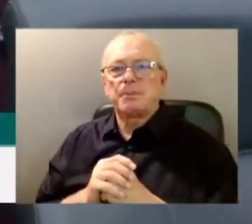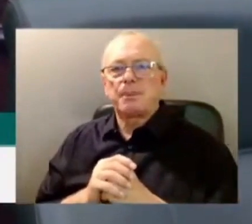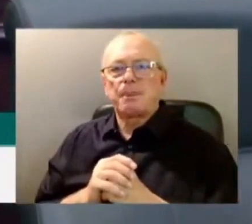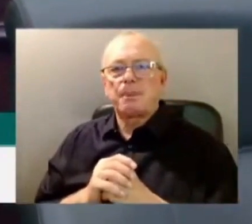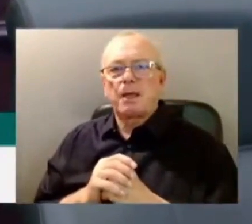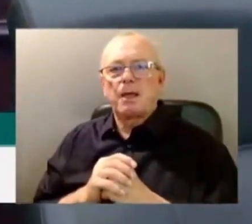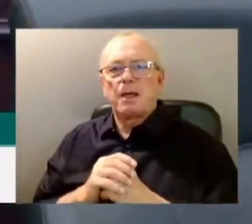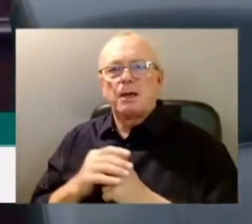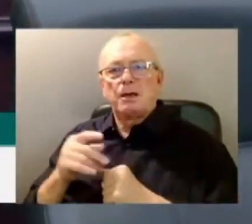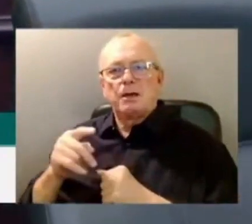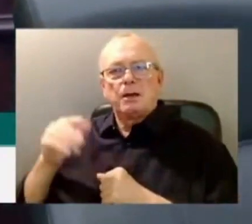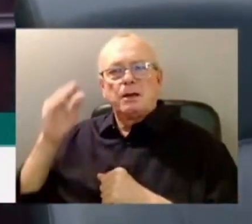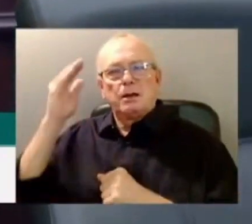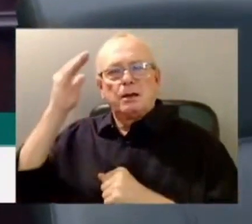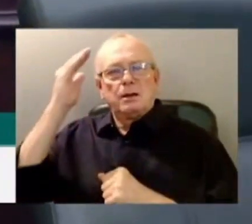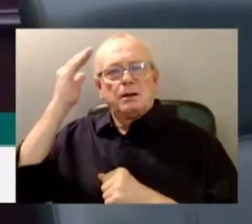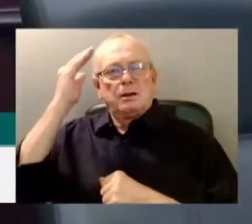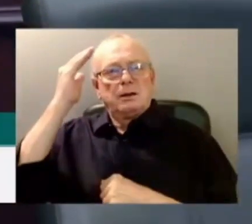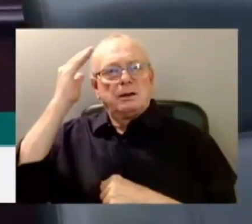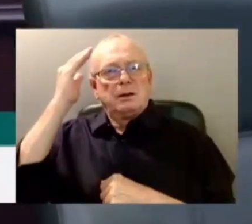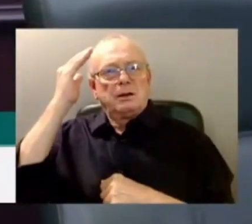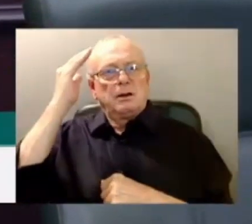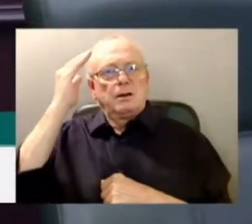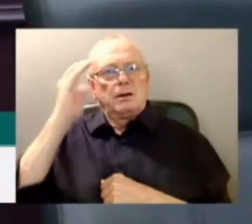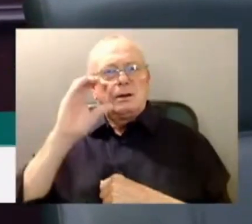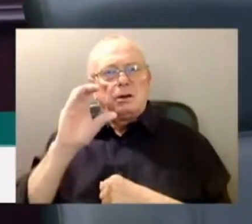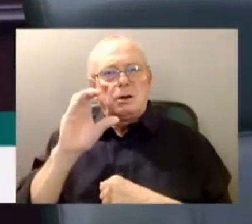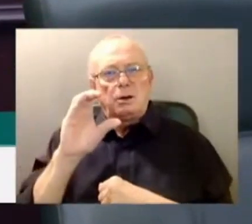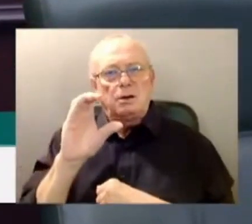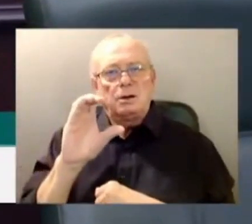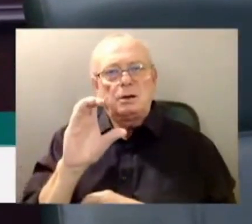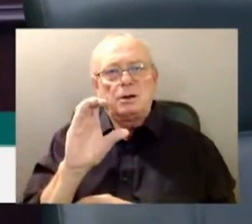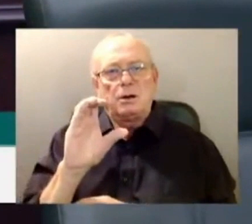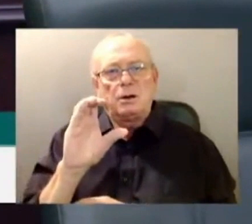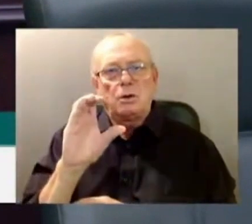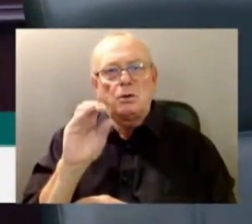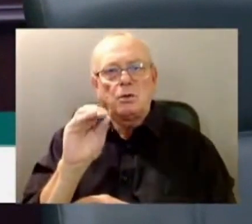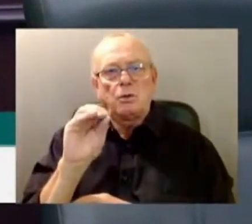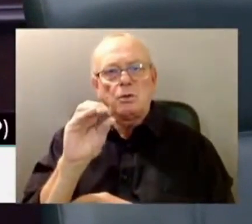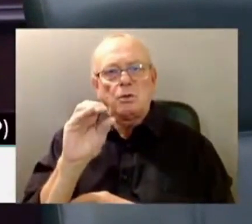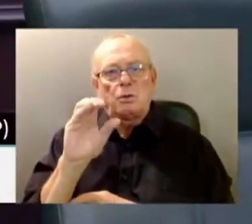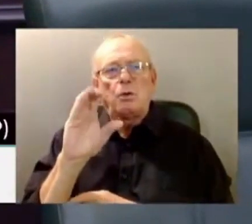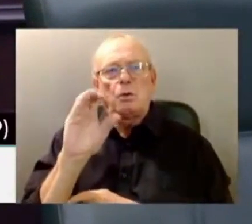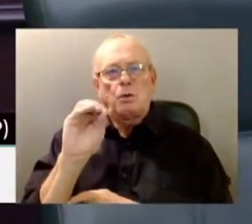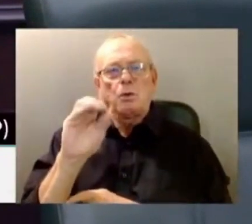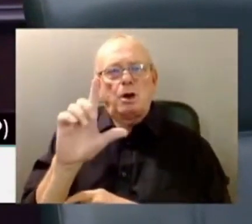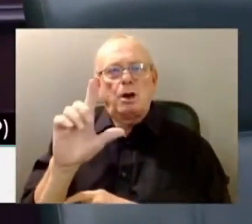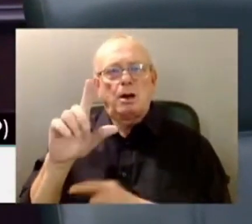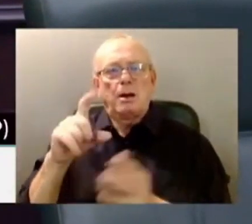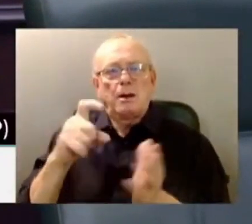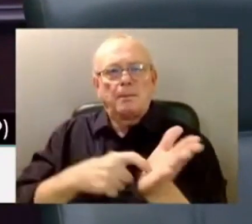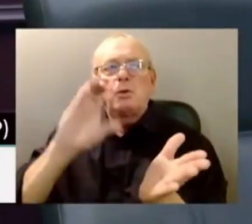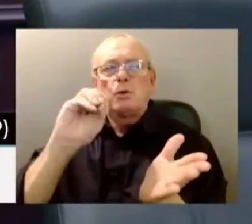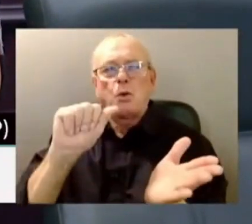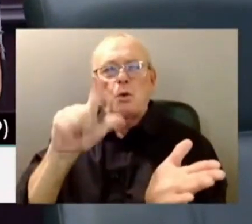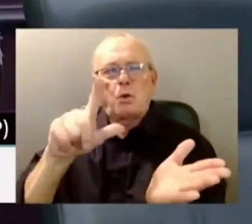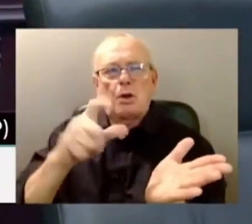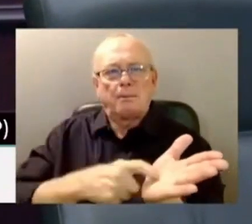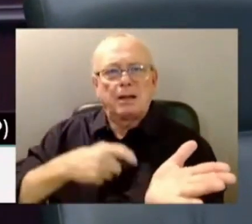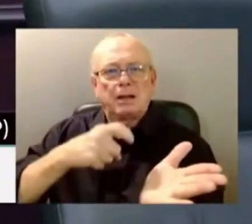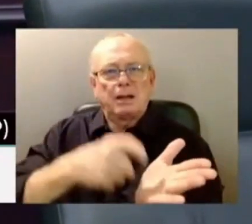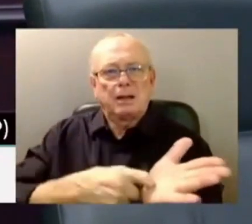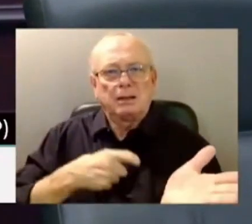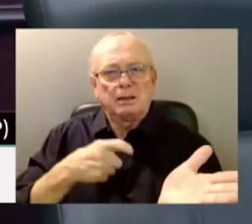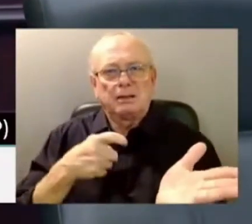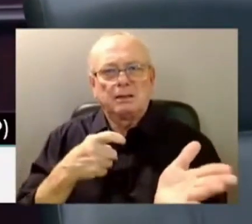environmentalists, ranchers, and folks who value these distinctly Albertan natural landscapes joined together in 2020 to say no to coal.